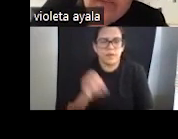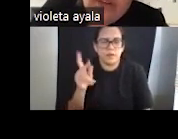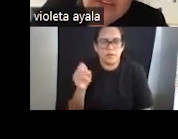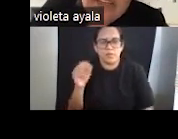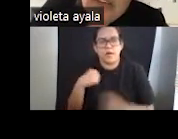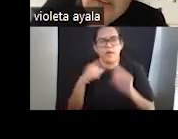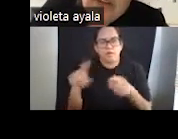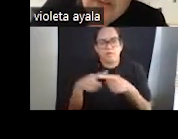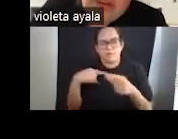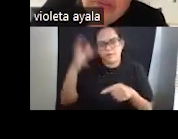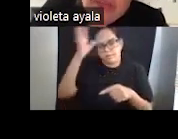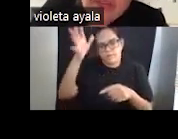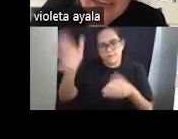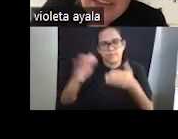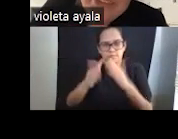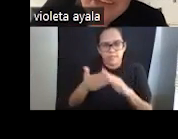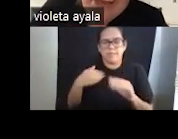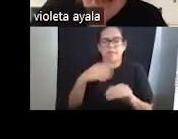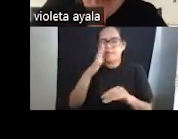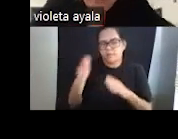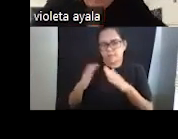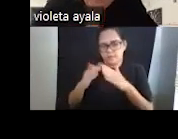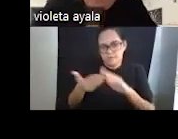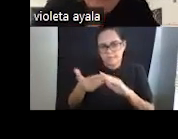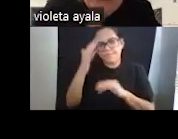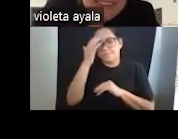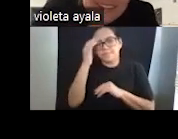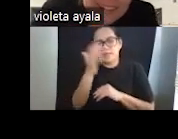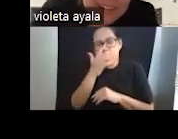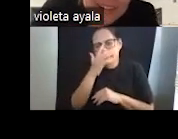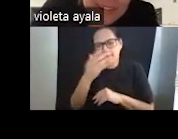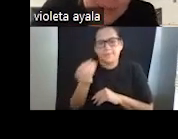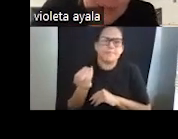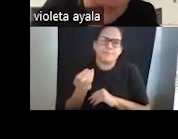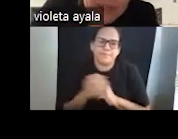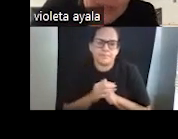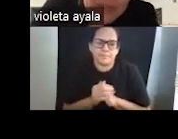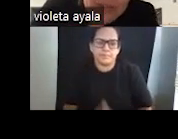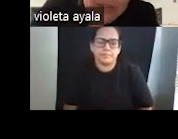my grandfather's town and my grandmother's town, and